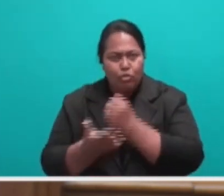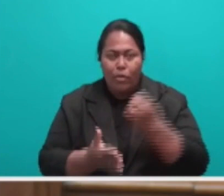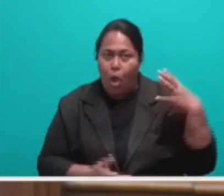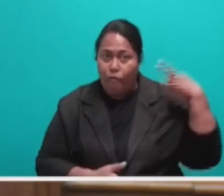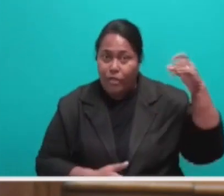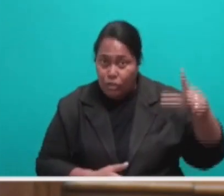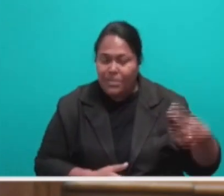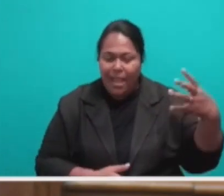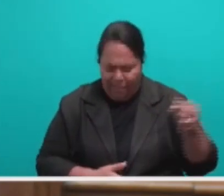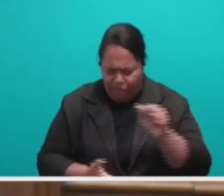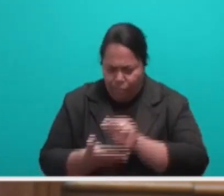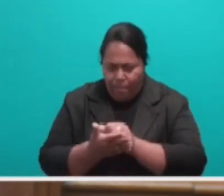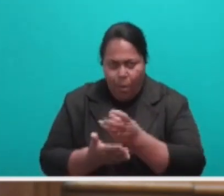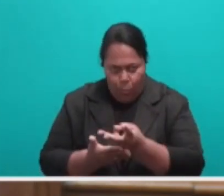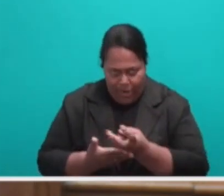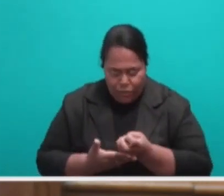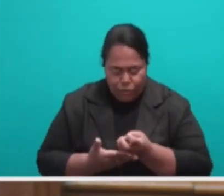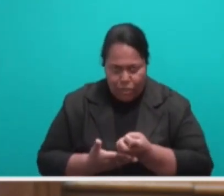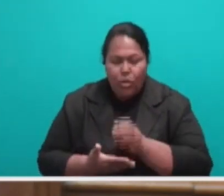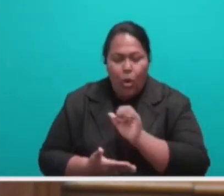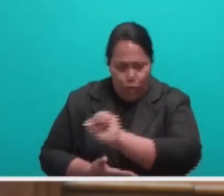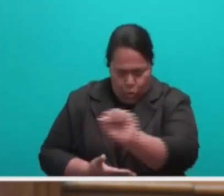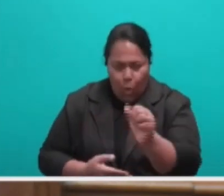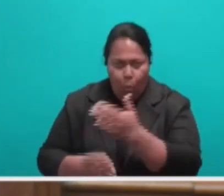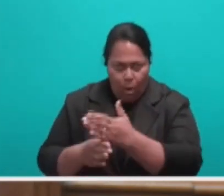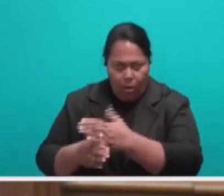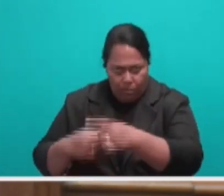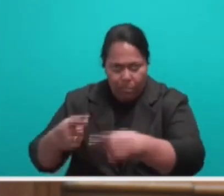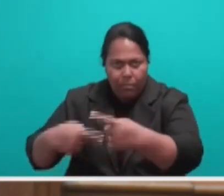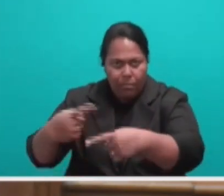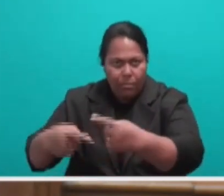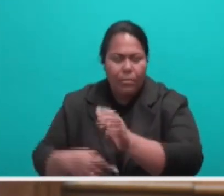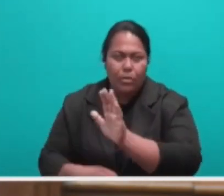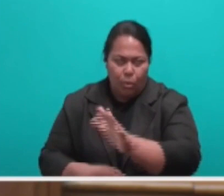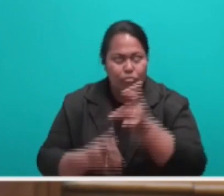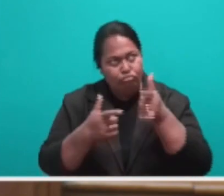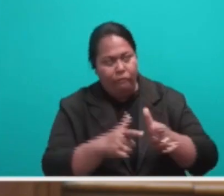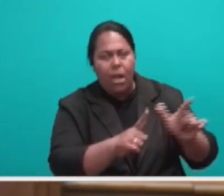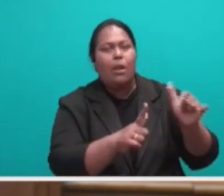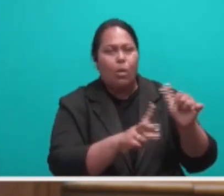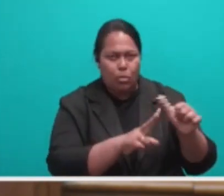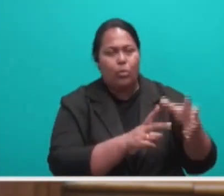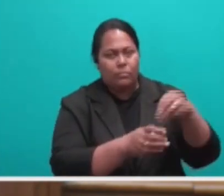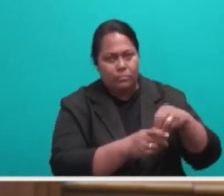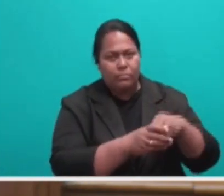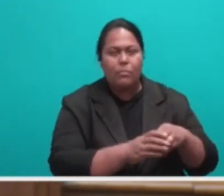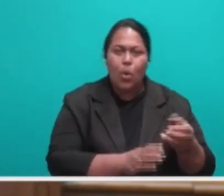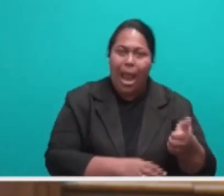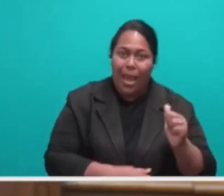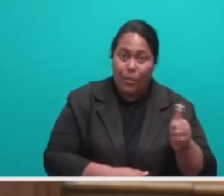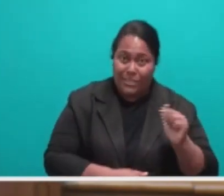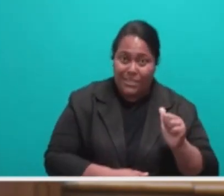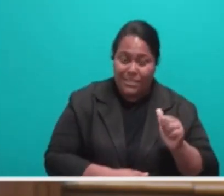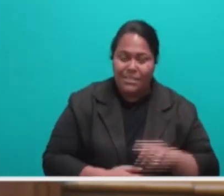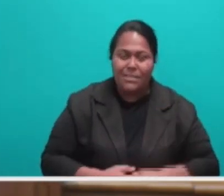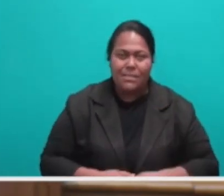sufficient funds to carry out their duties necessitated by travel. Mr. Speaker, sir,